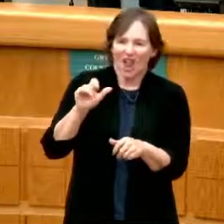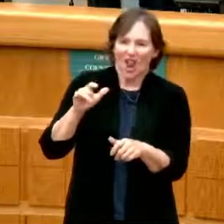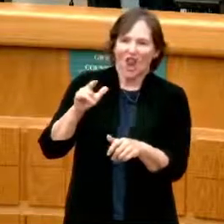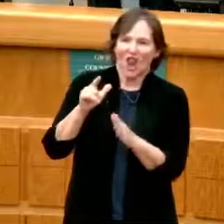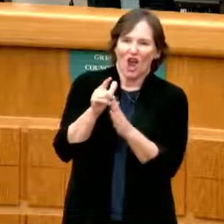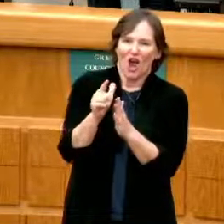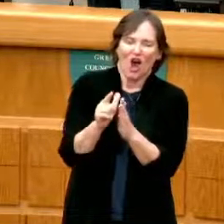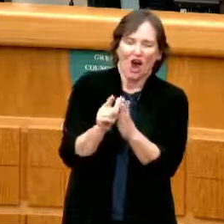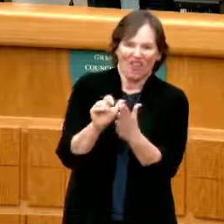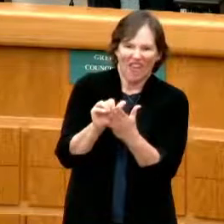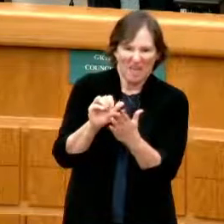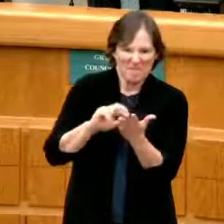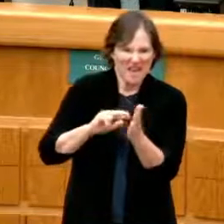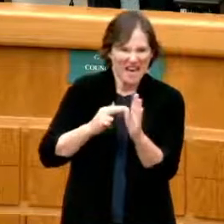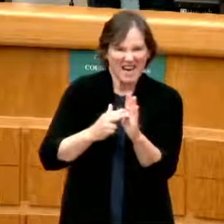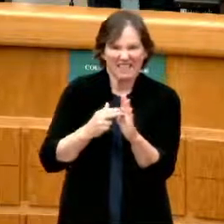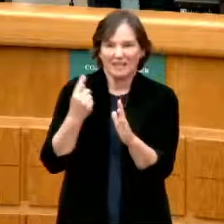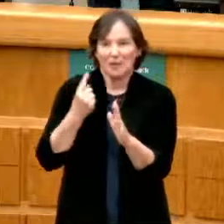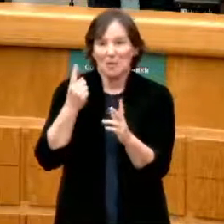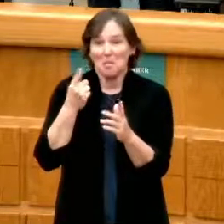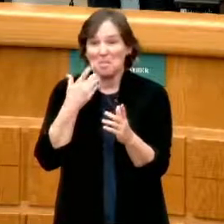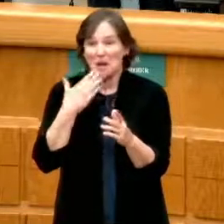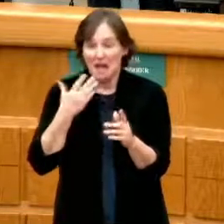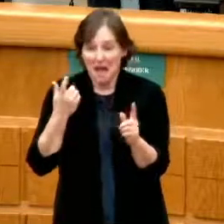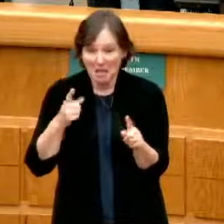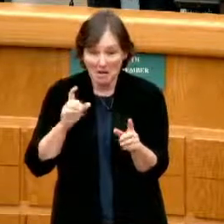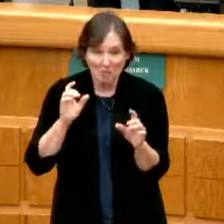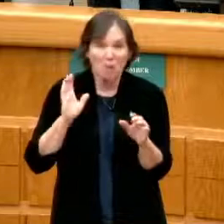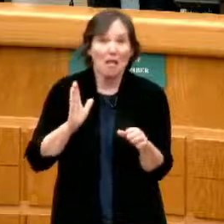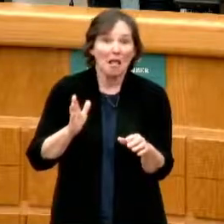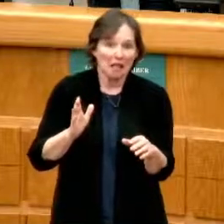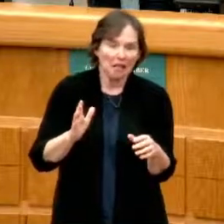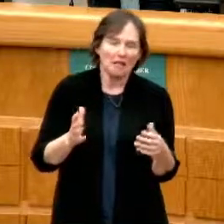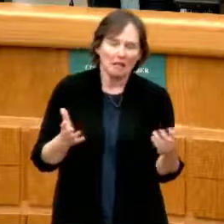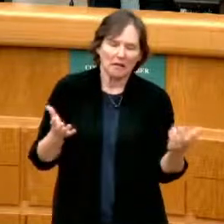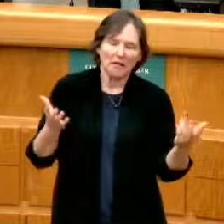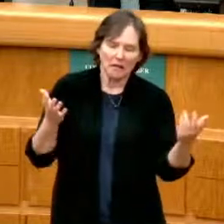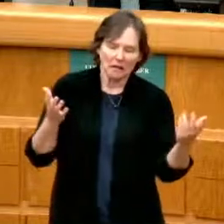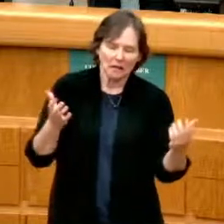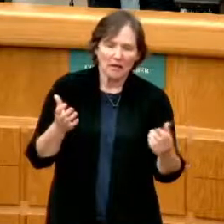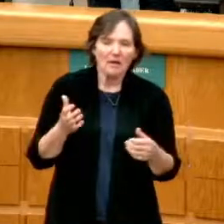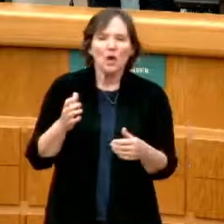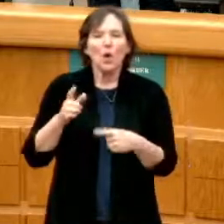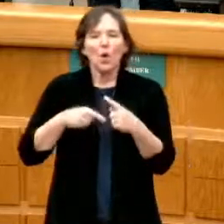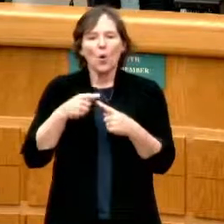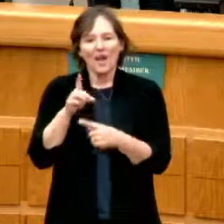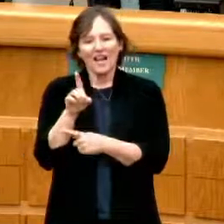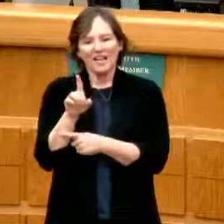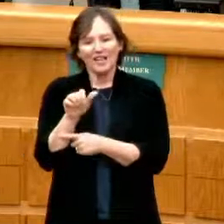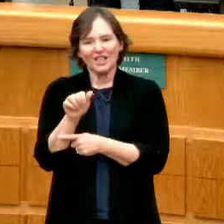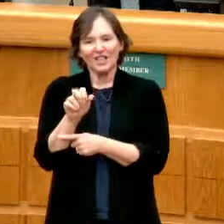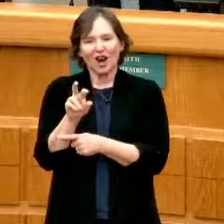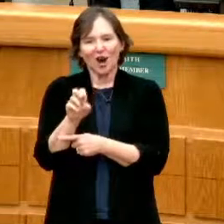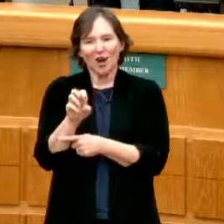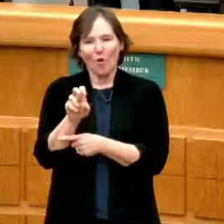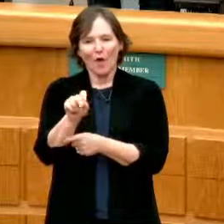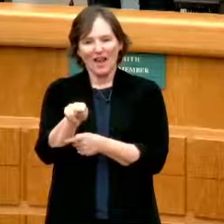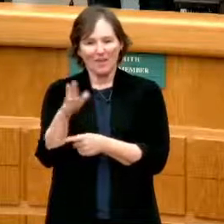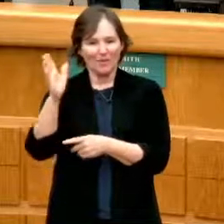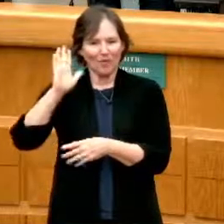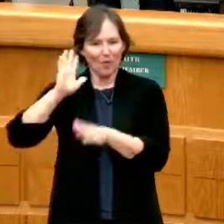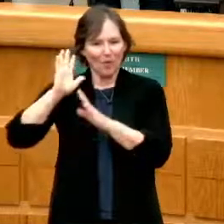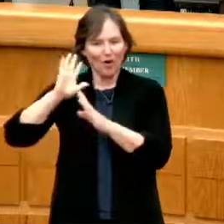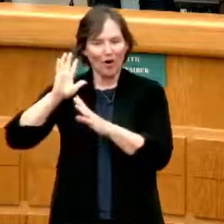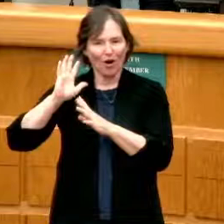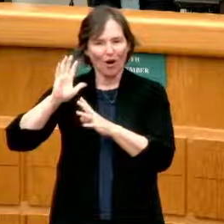learned through this pandemic. And we just keep adapting. Remember, when Darwin talked about survival of the fittest, he talked about the